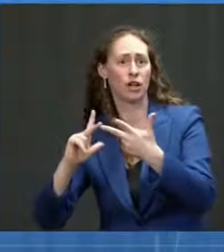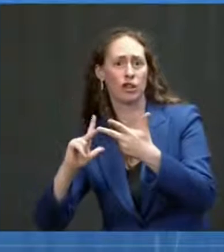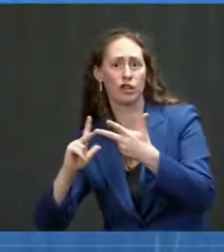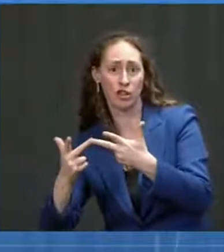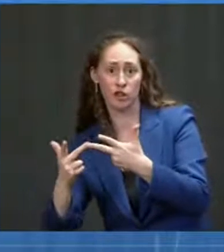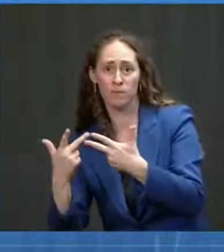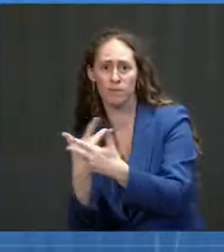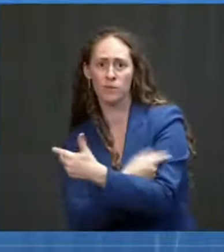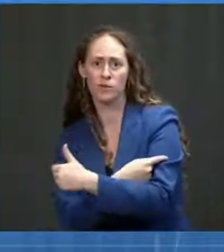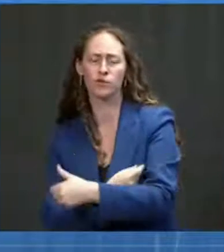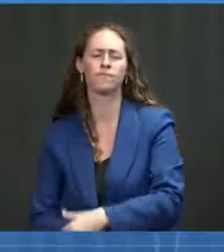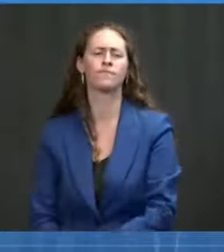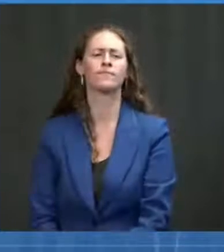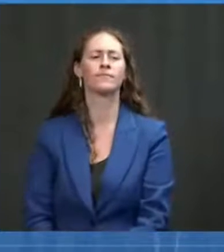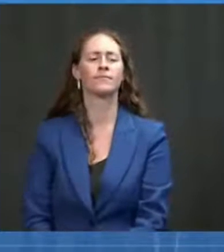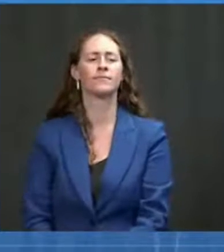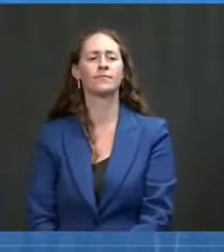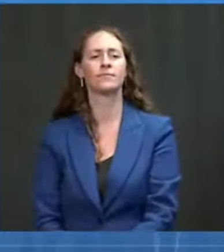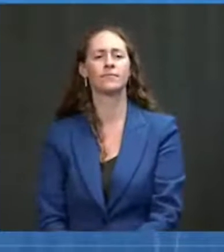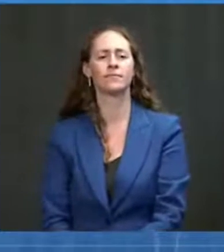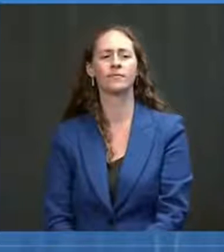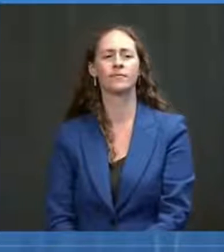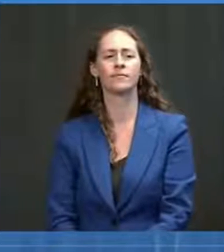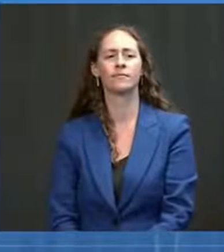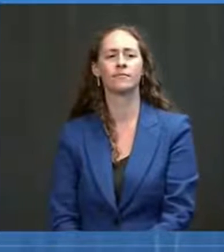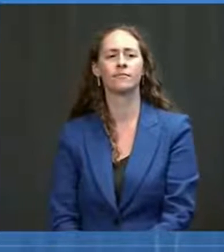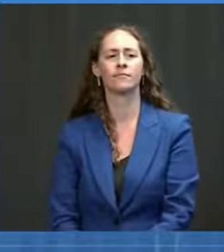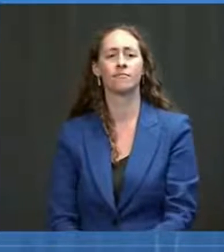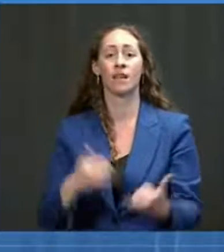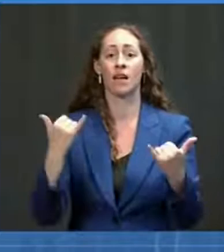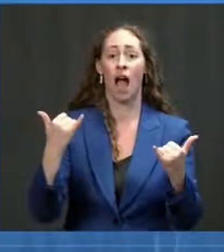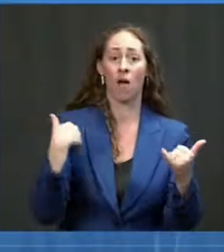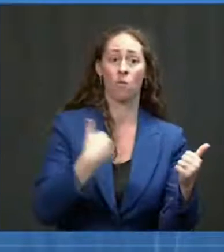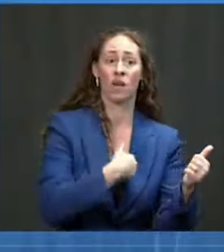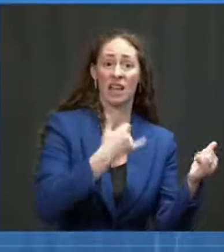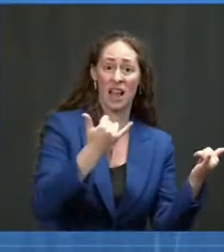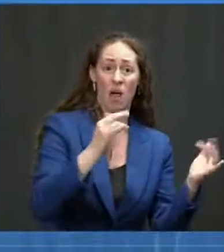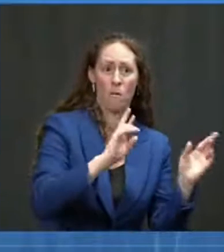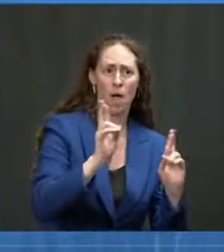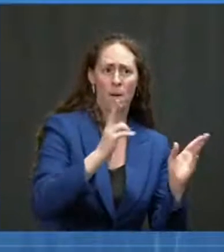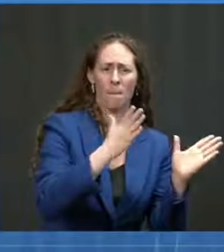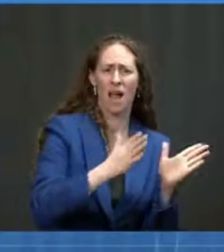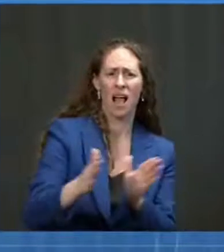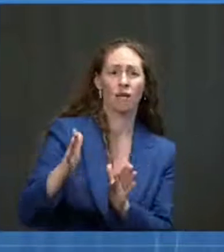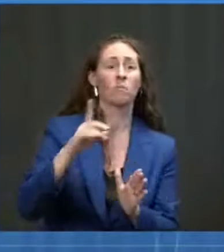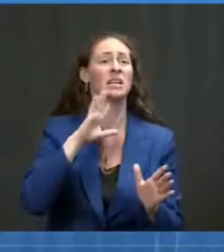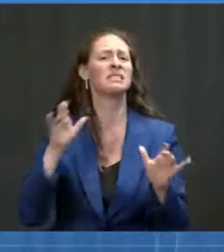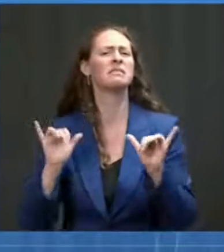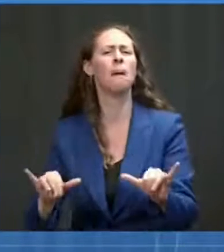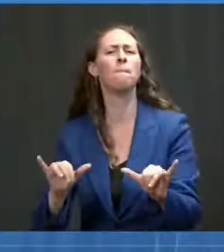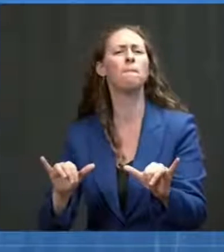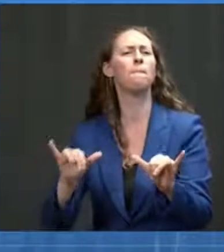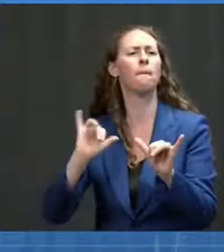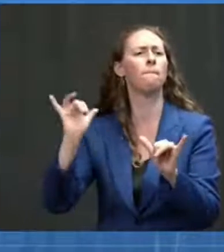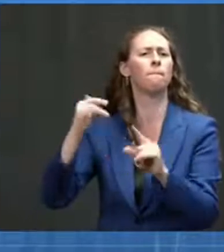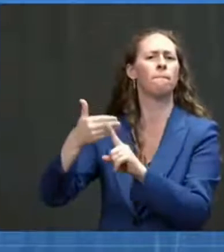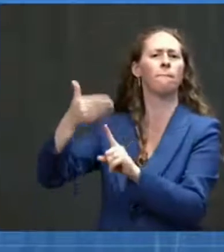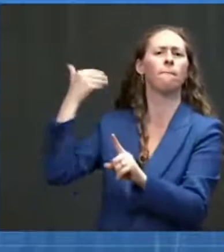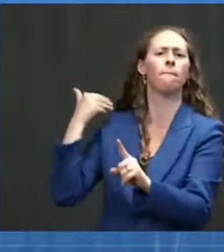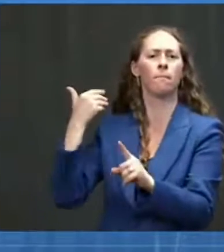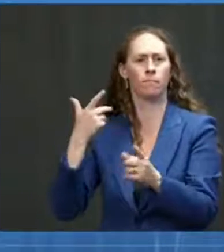Our approach on booster shots is simple, and it's consistent with our approach on every other front of this